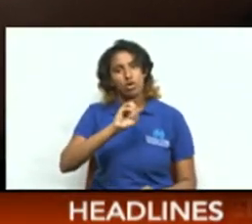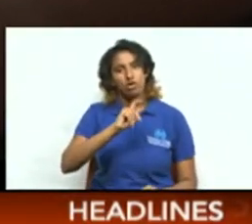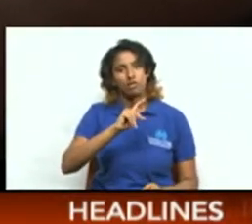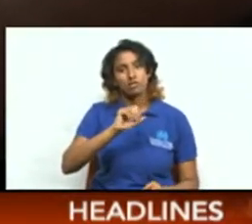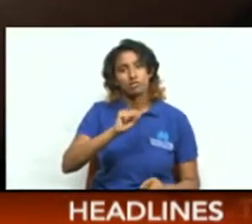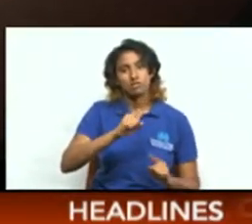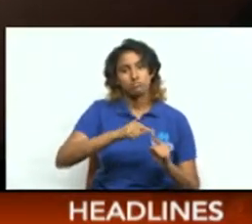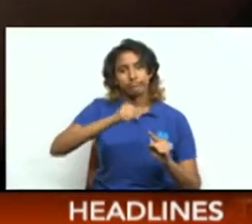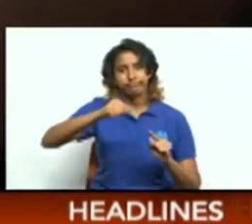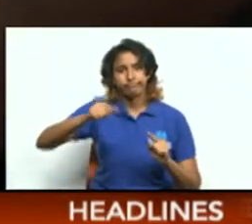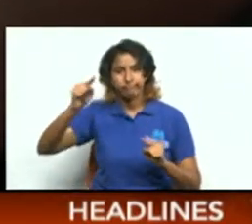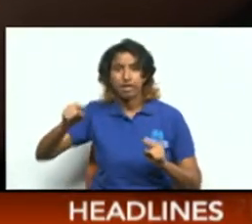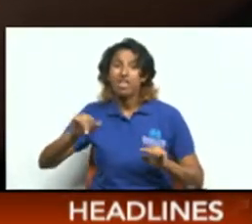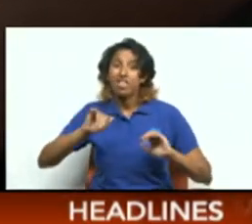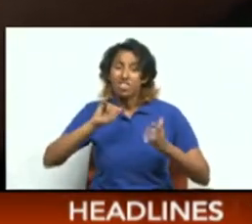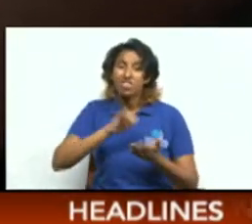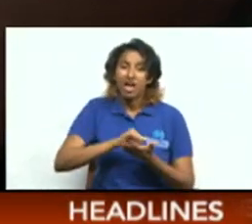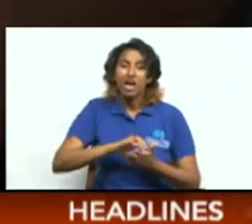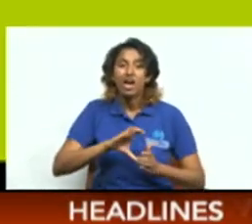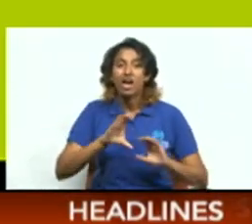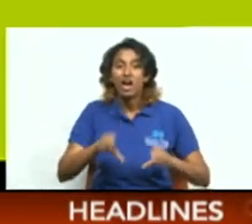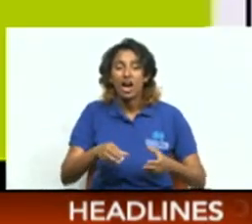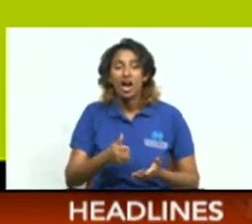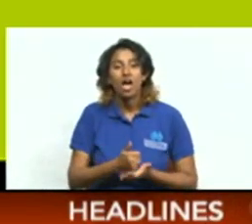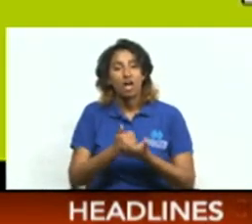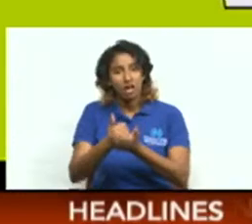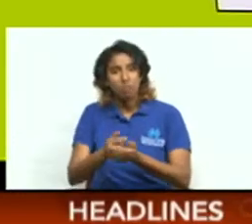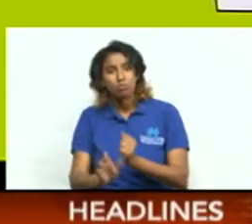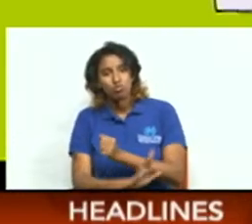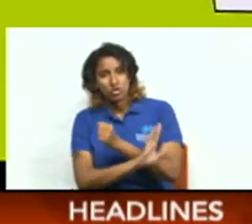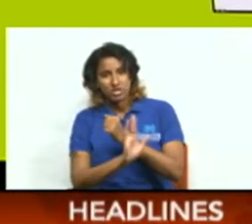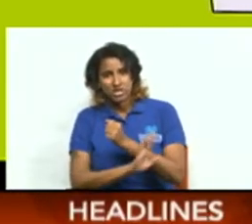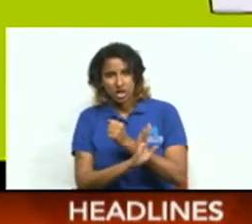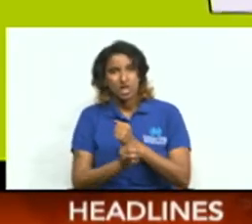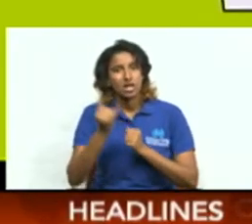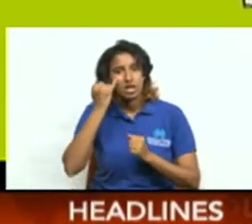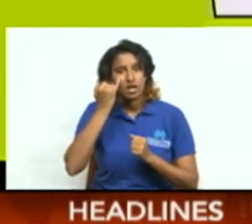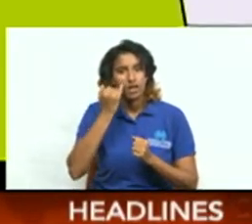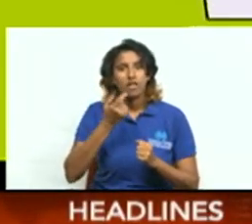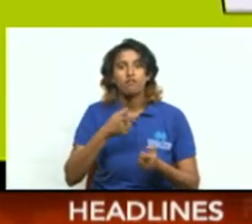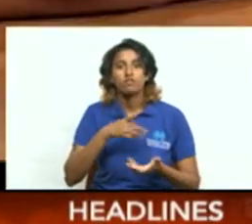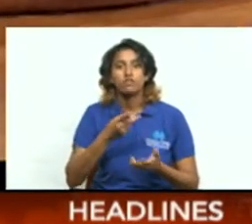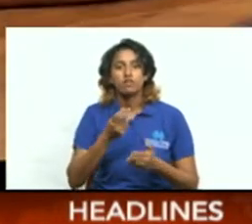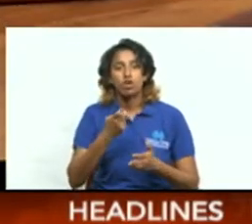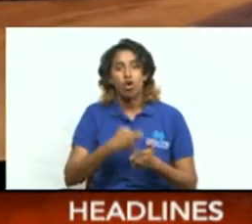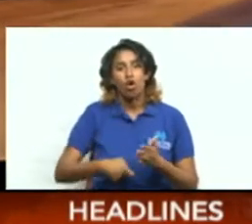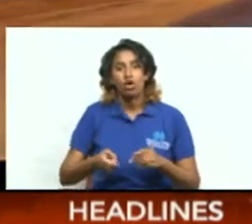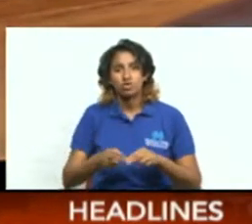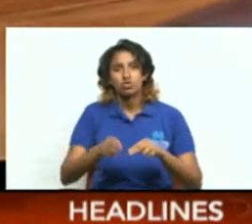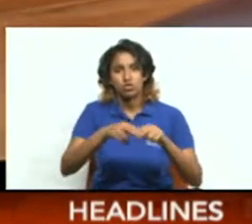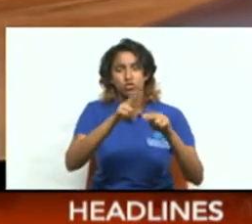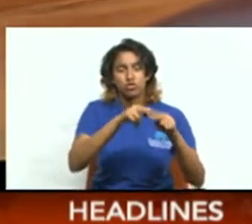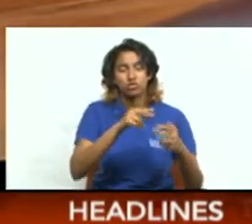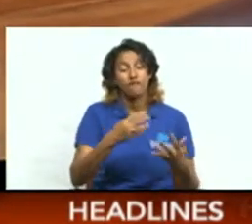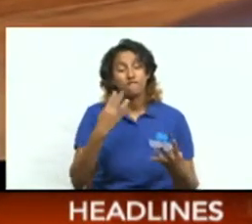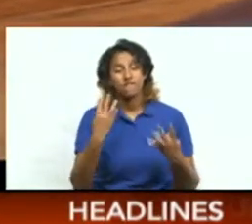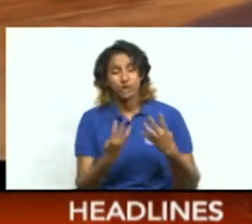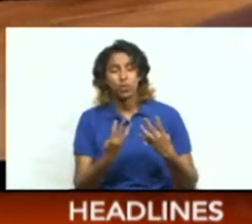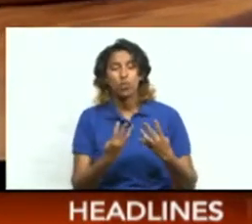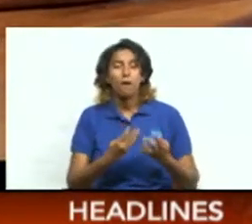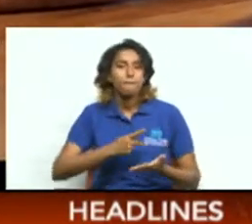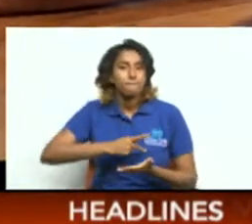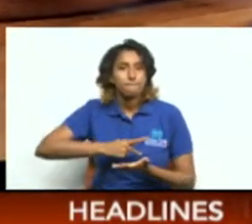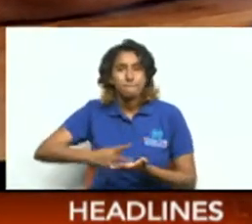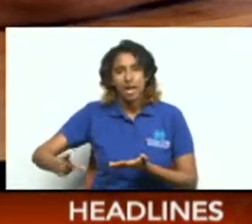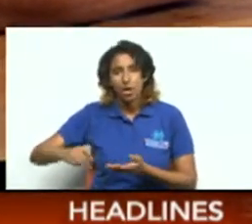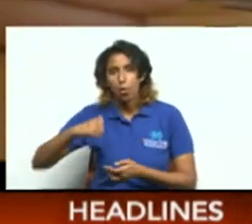it's an adverse impact on your purchasing power. 4. Pay down high interest debt. Aggressively paying off high interest debt,